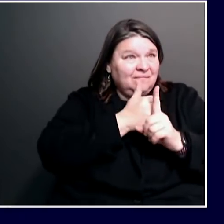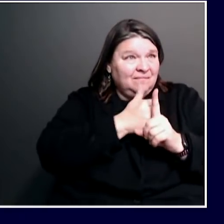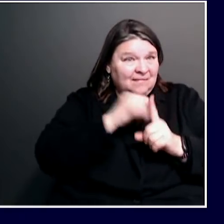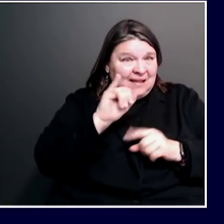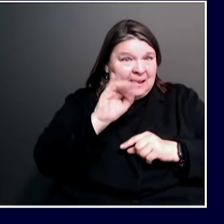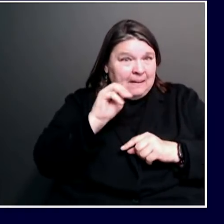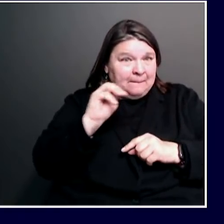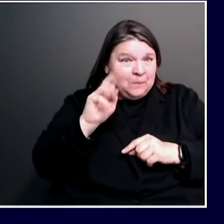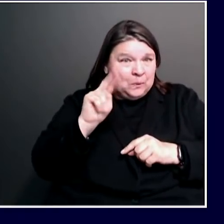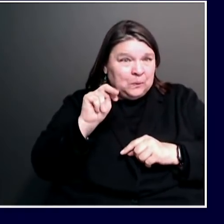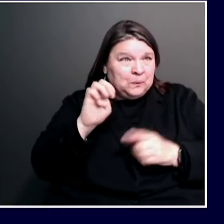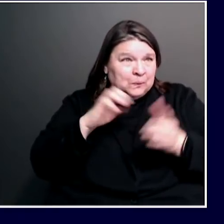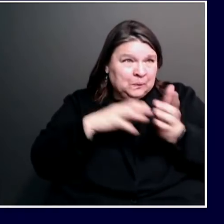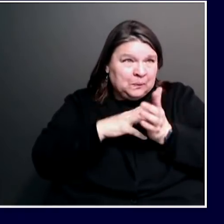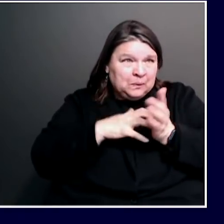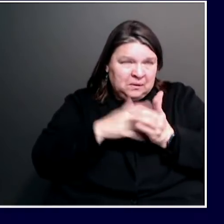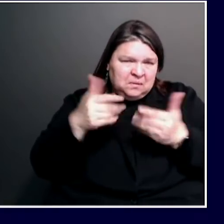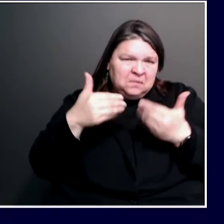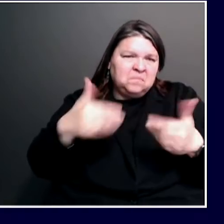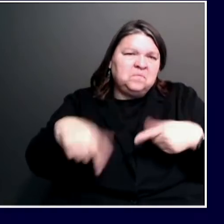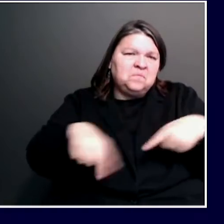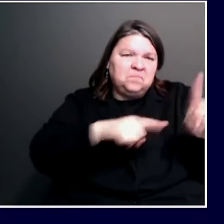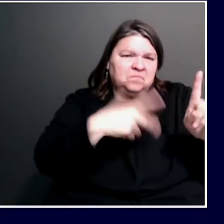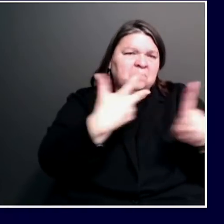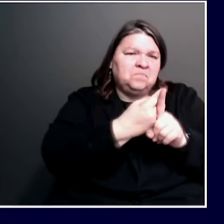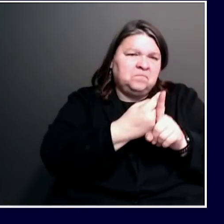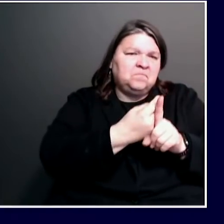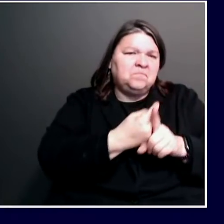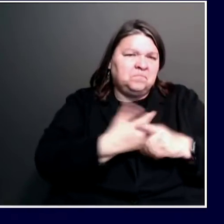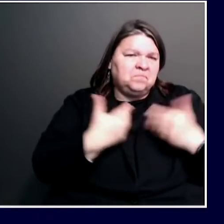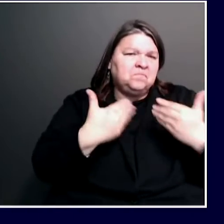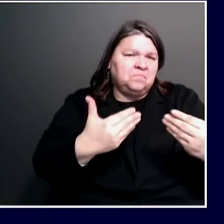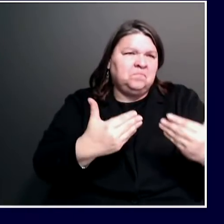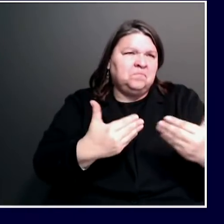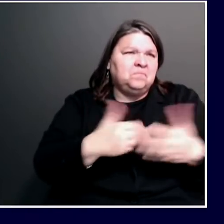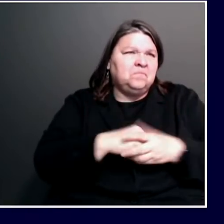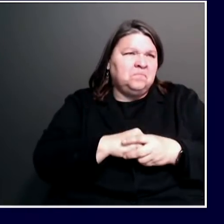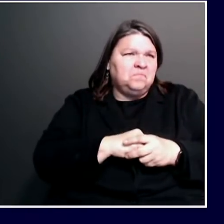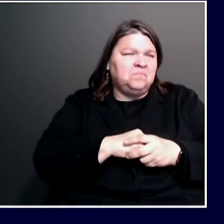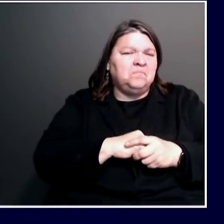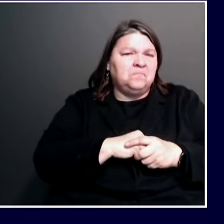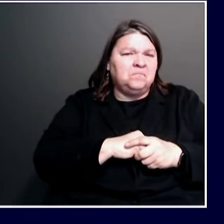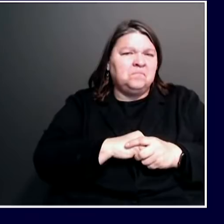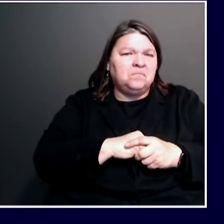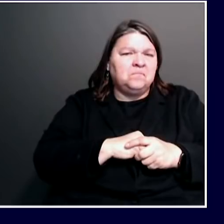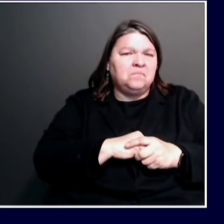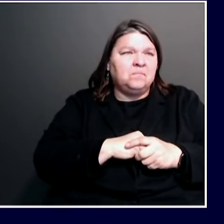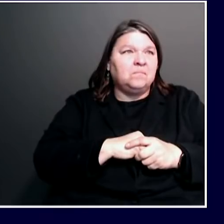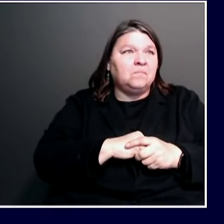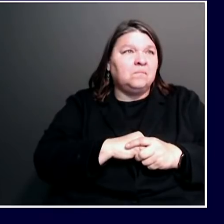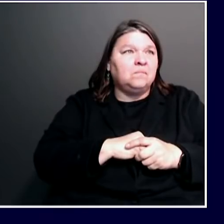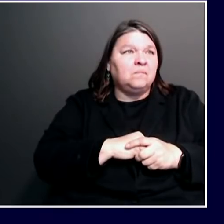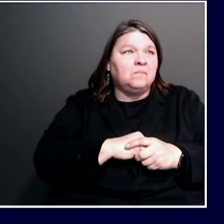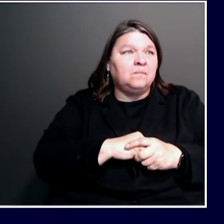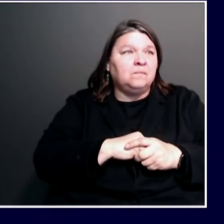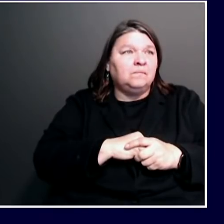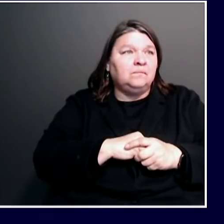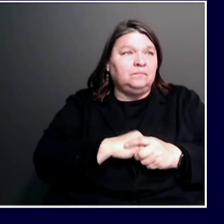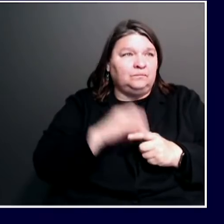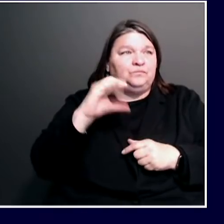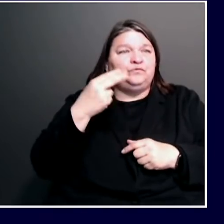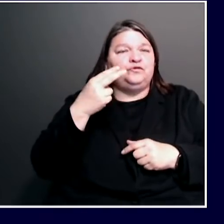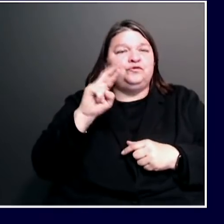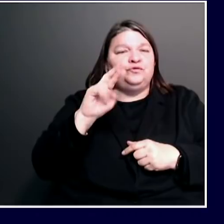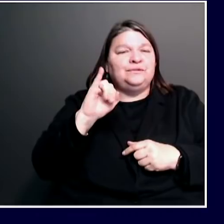your fourth dose. Okay, thank you. Thanks, Amy. Chris, over to you. Hi, Dr.